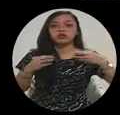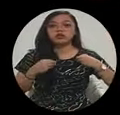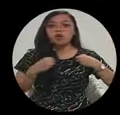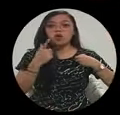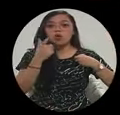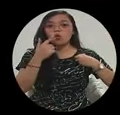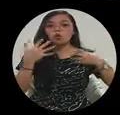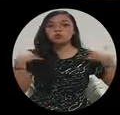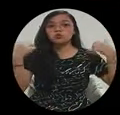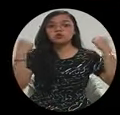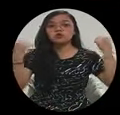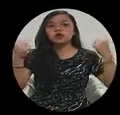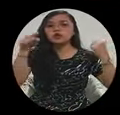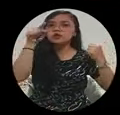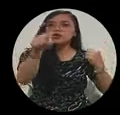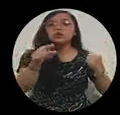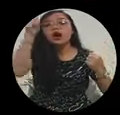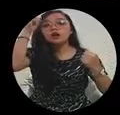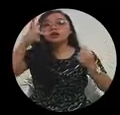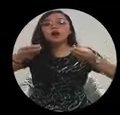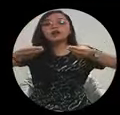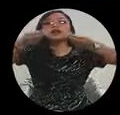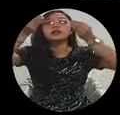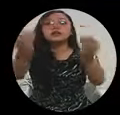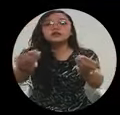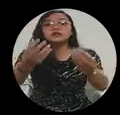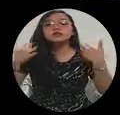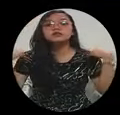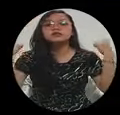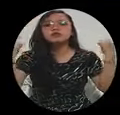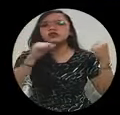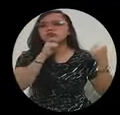the one that will strengthen you. Amen. Nothing